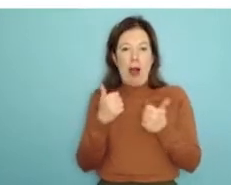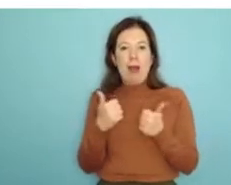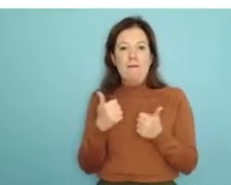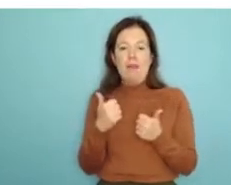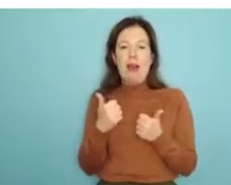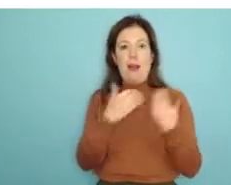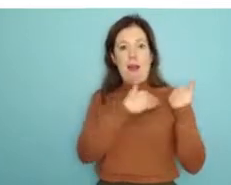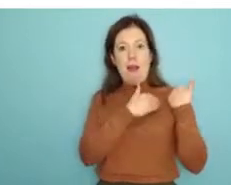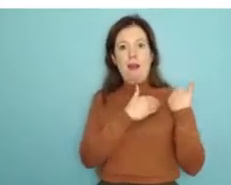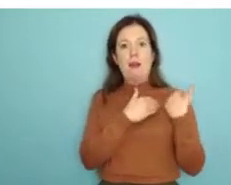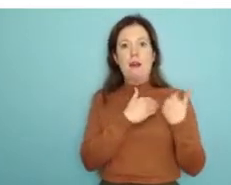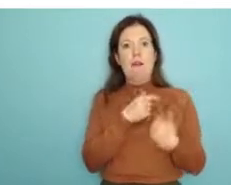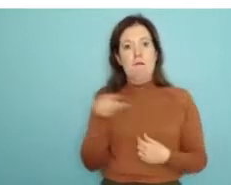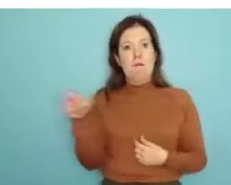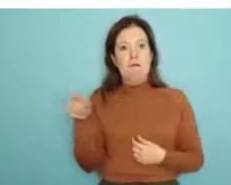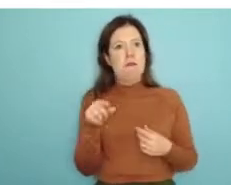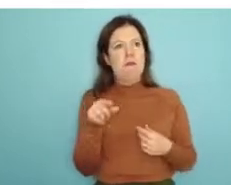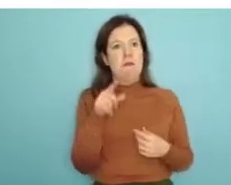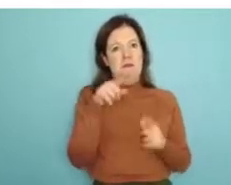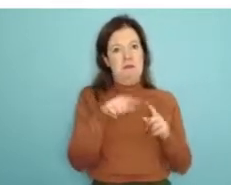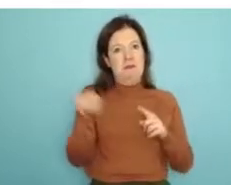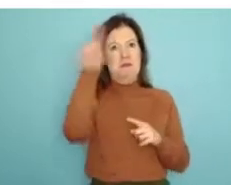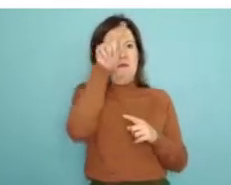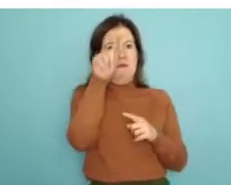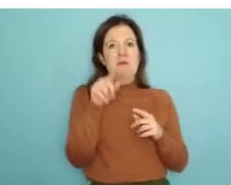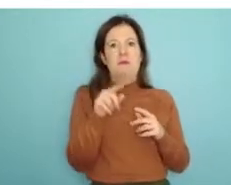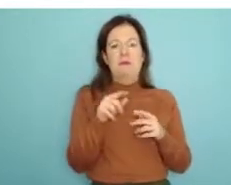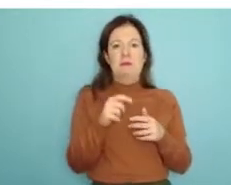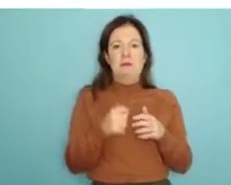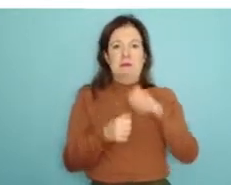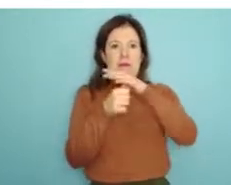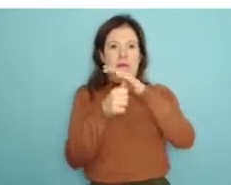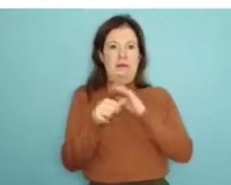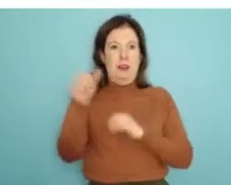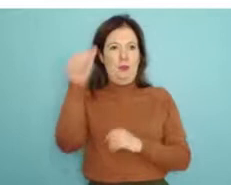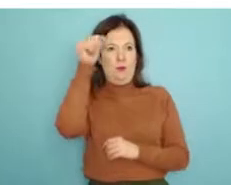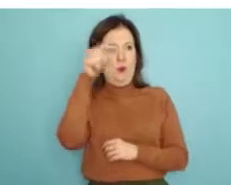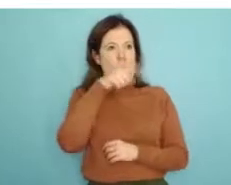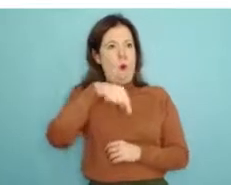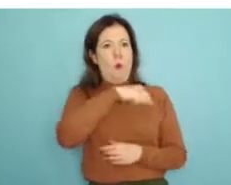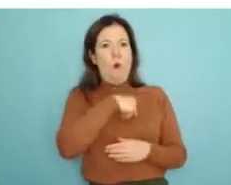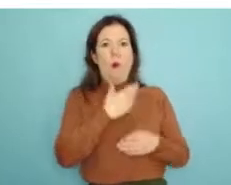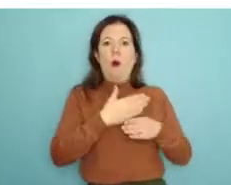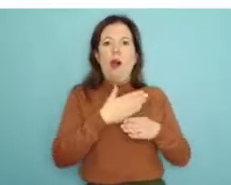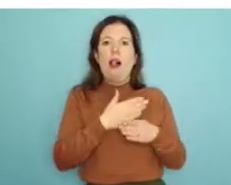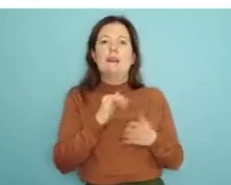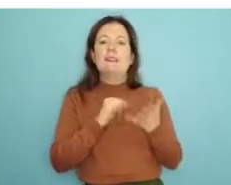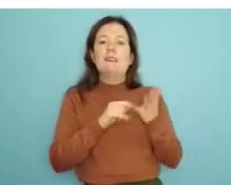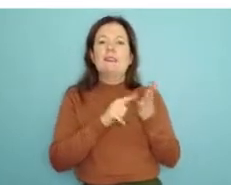the Vice Chancellor, he knows everyone on Starbucks by first name." And I thought that's really quite an admirable trait to